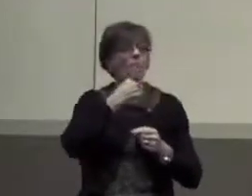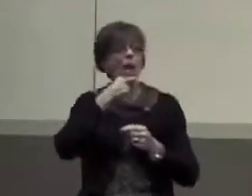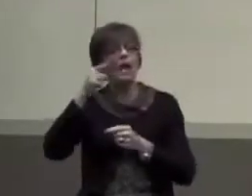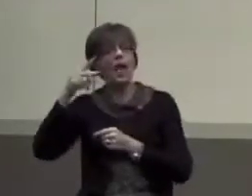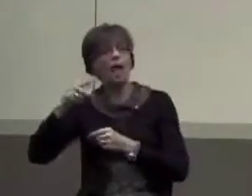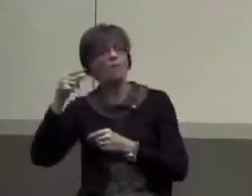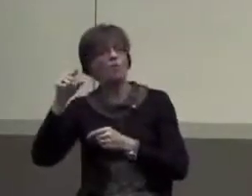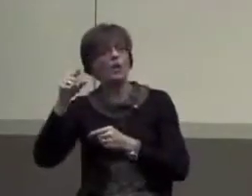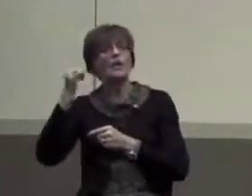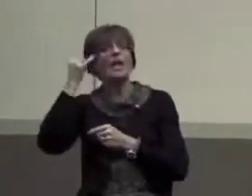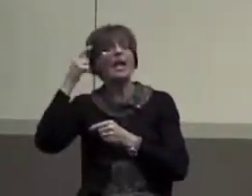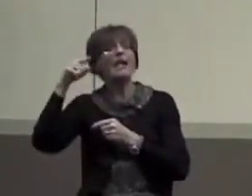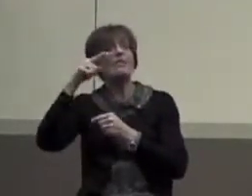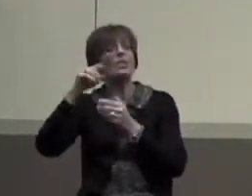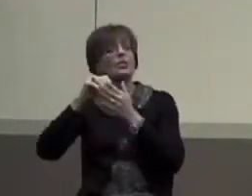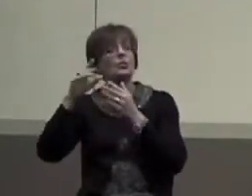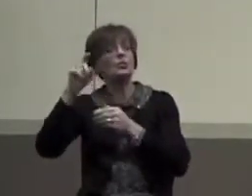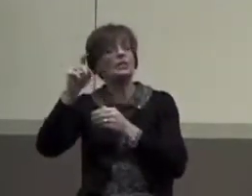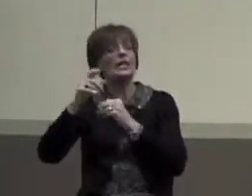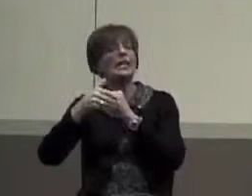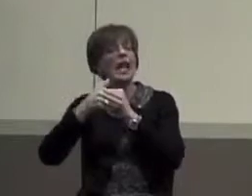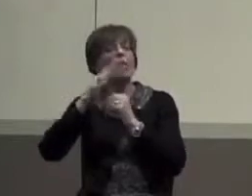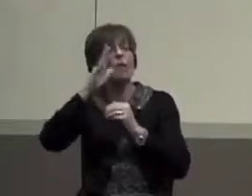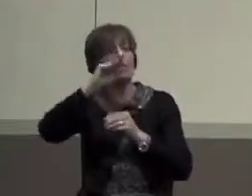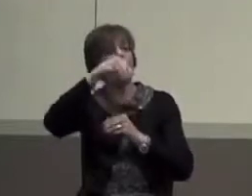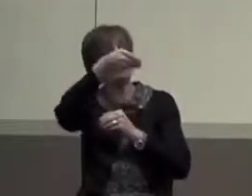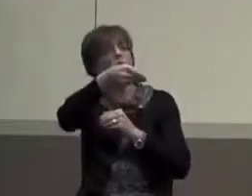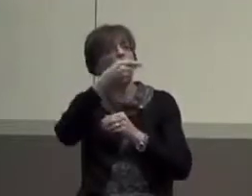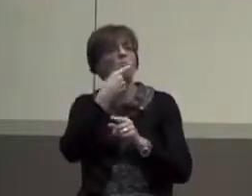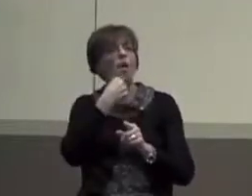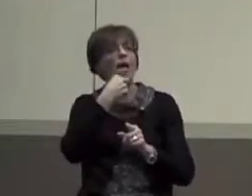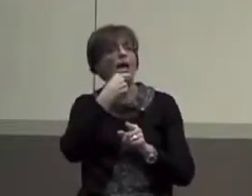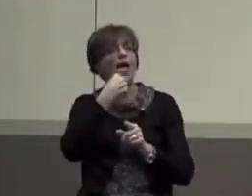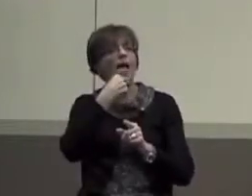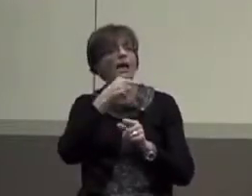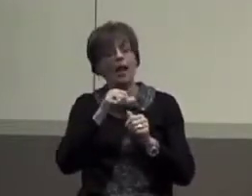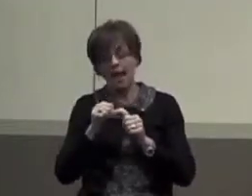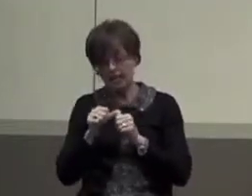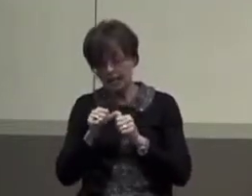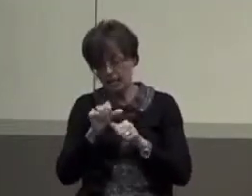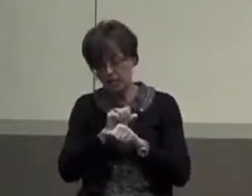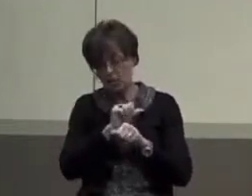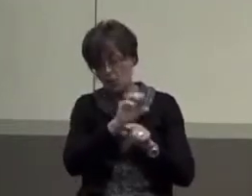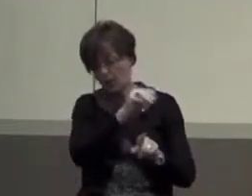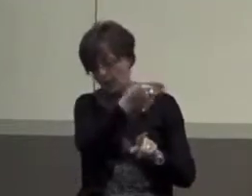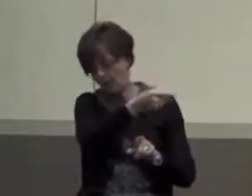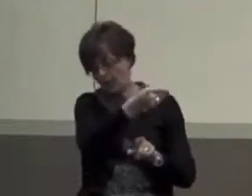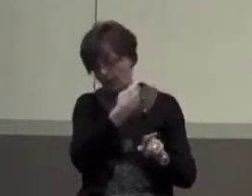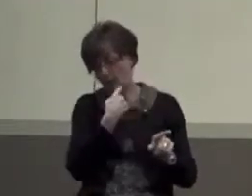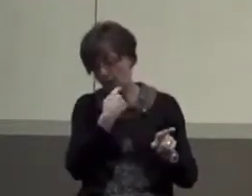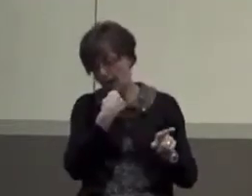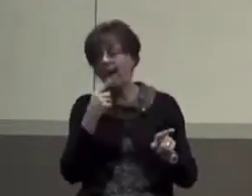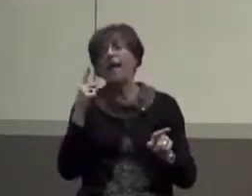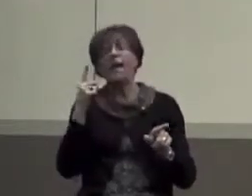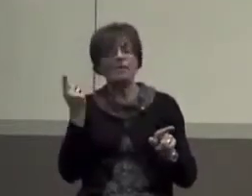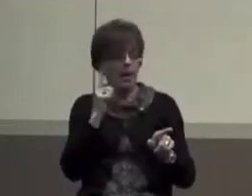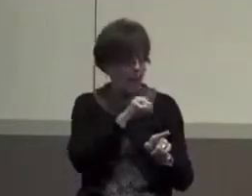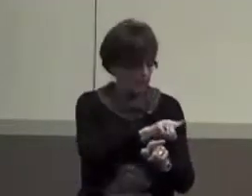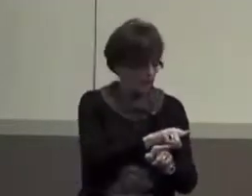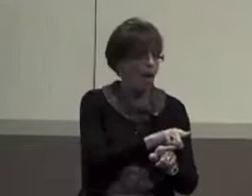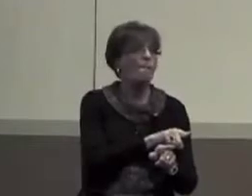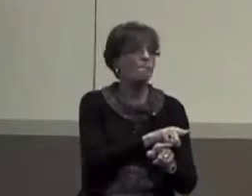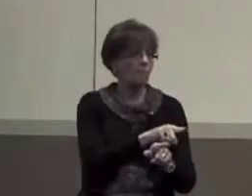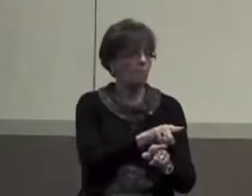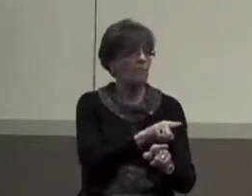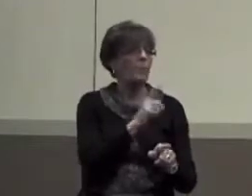needed help, then they would have the red side up, and they would continue working while and then I would come to them when I saw